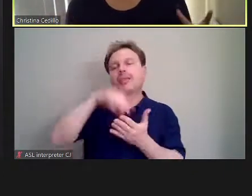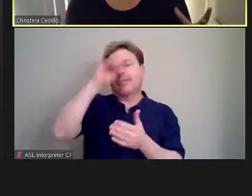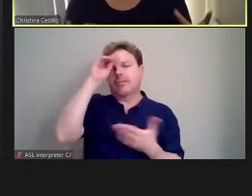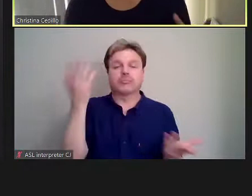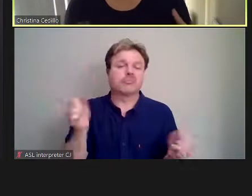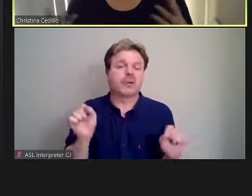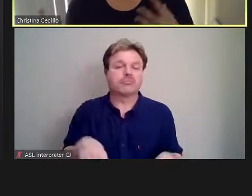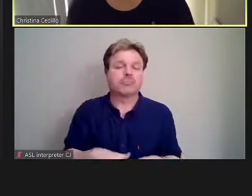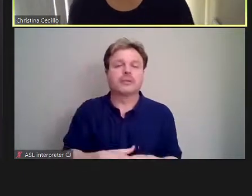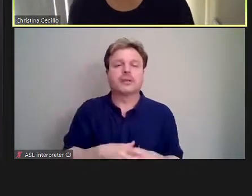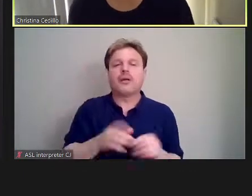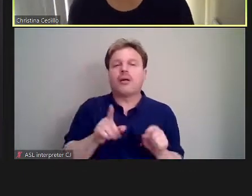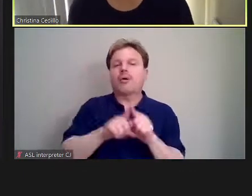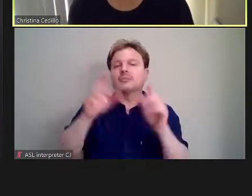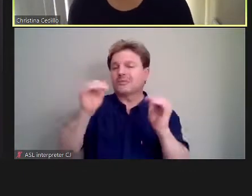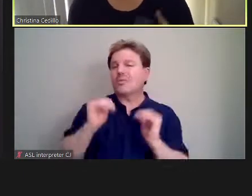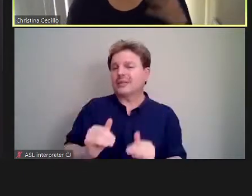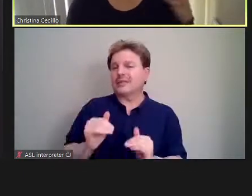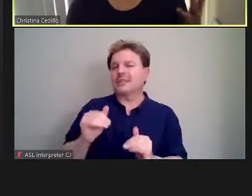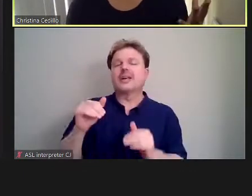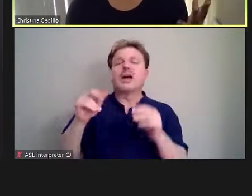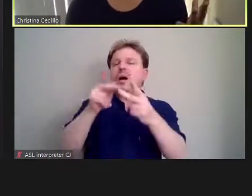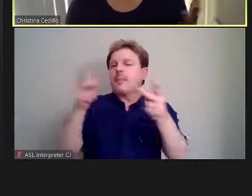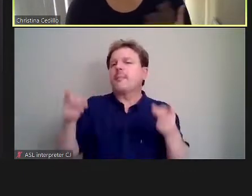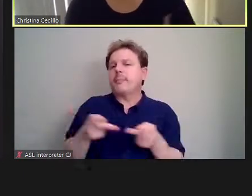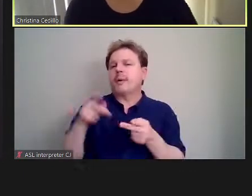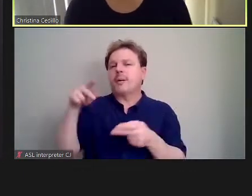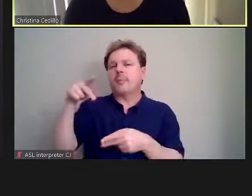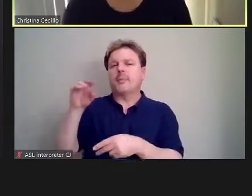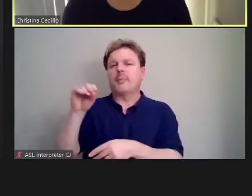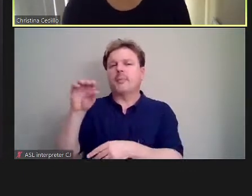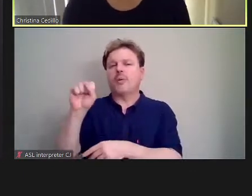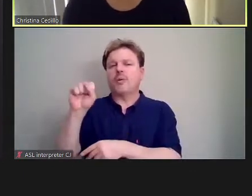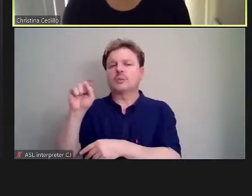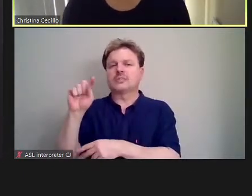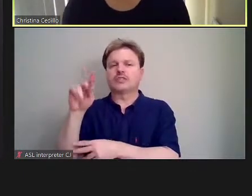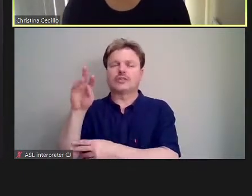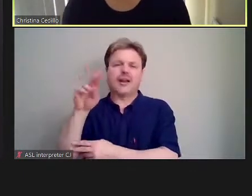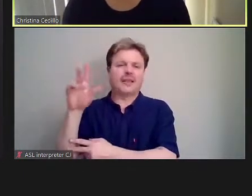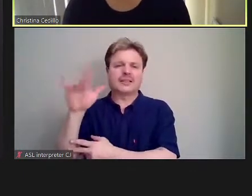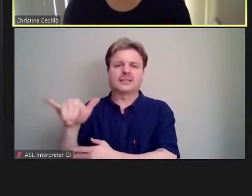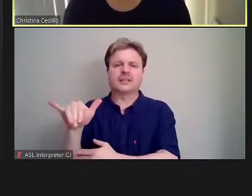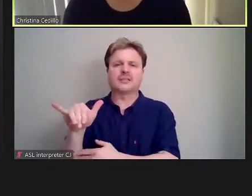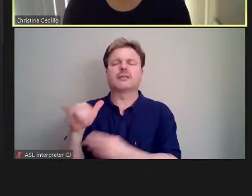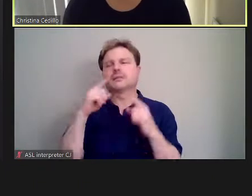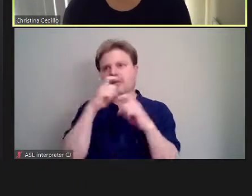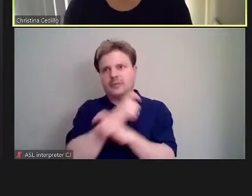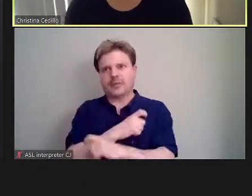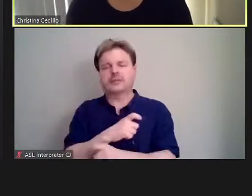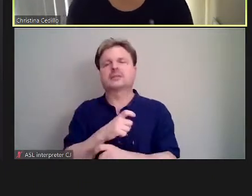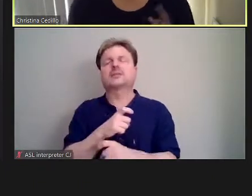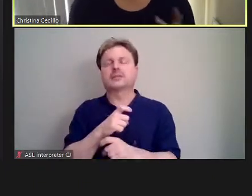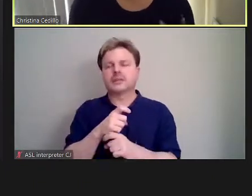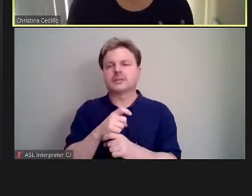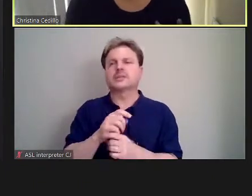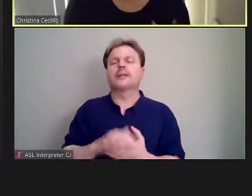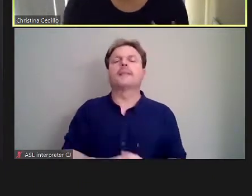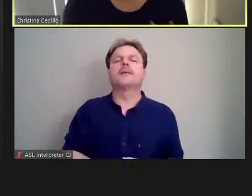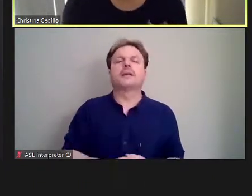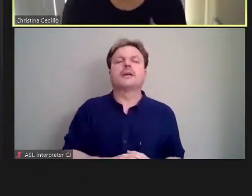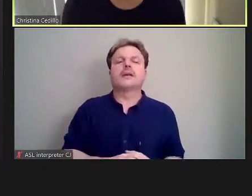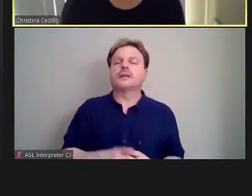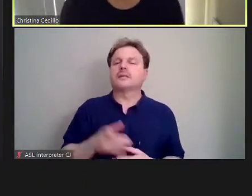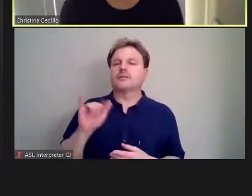with positionality too. Positionality is complex. So this changes